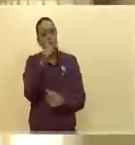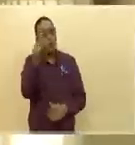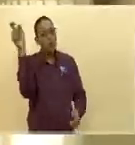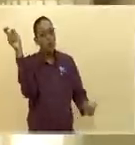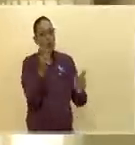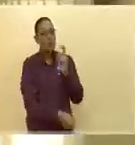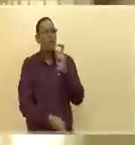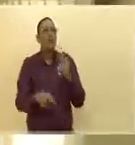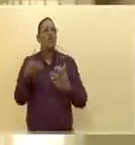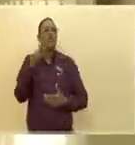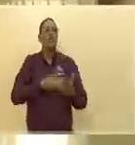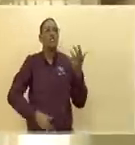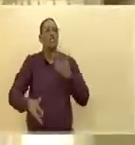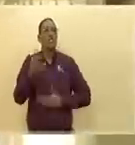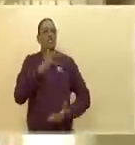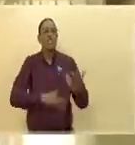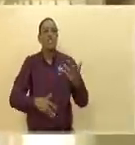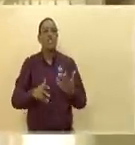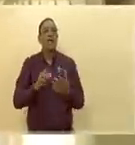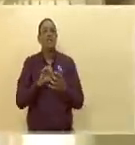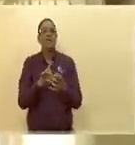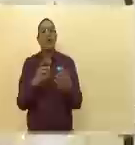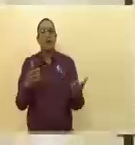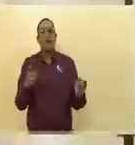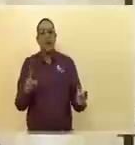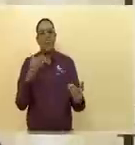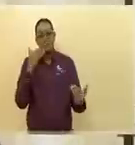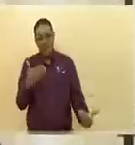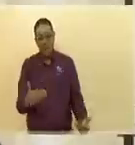change society we live in. Thank you very much.